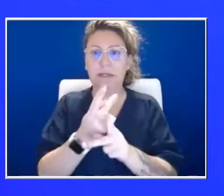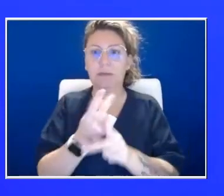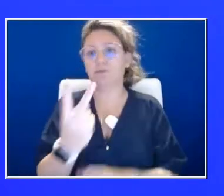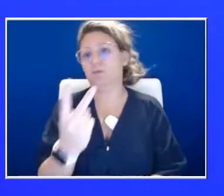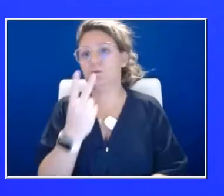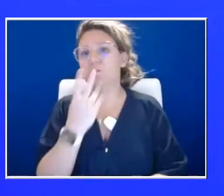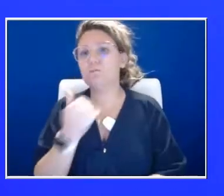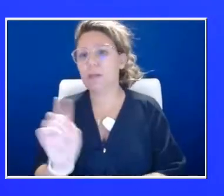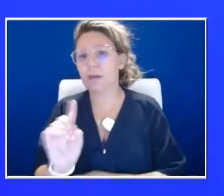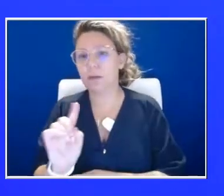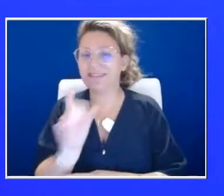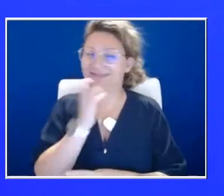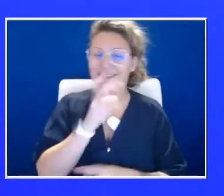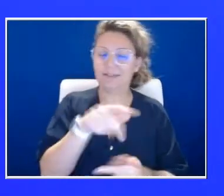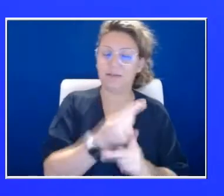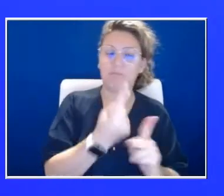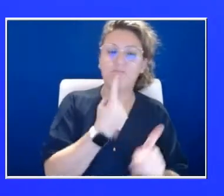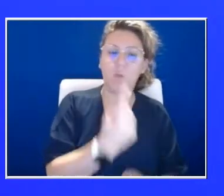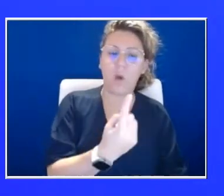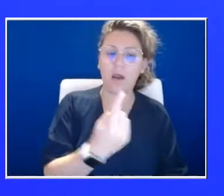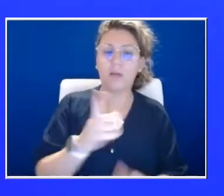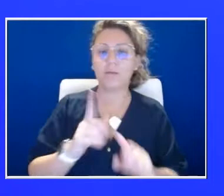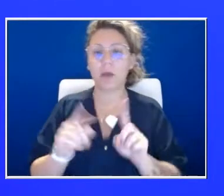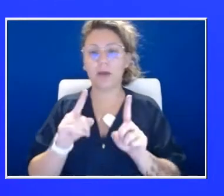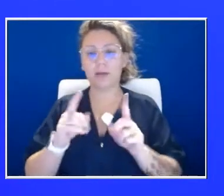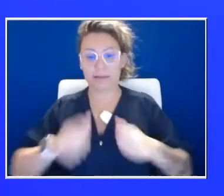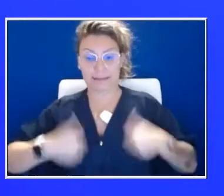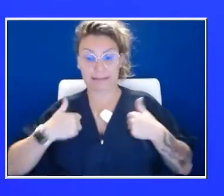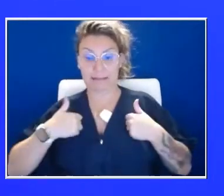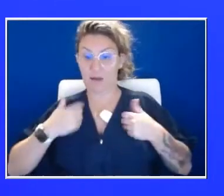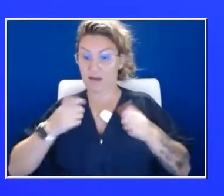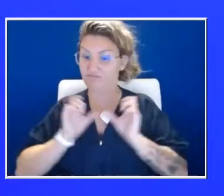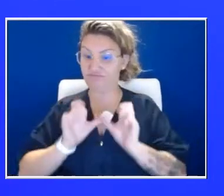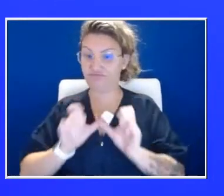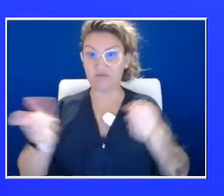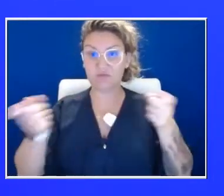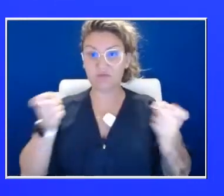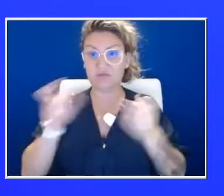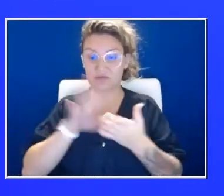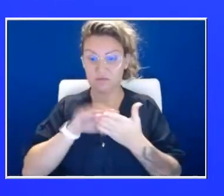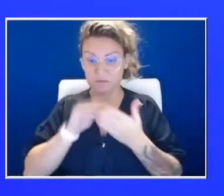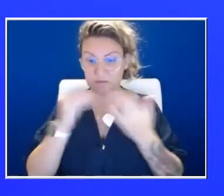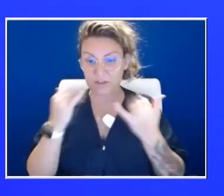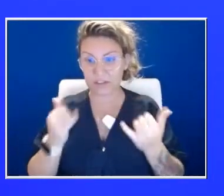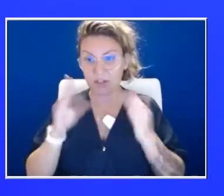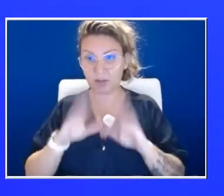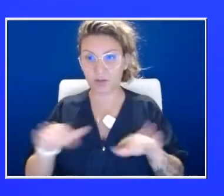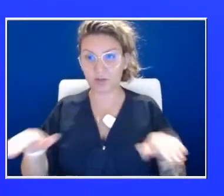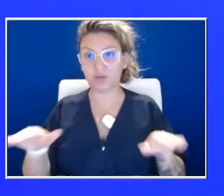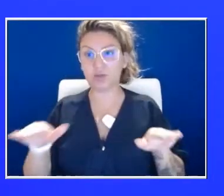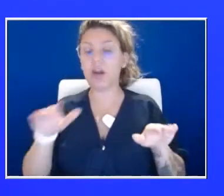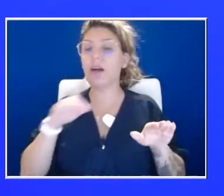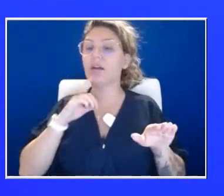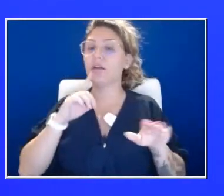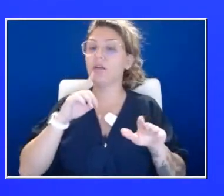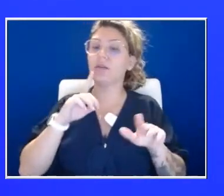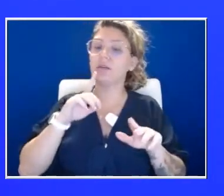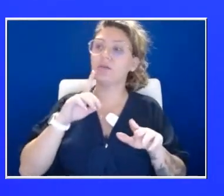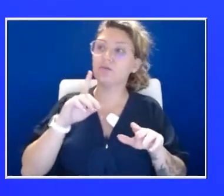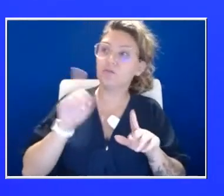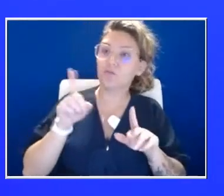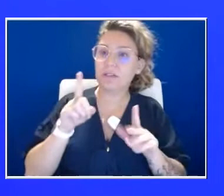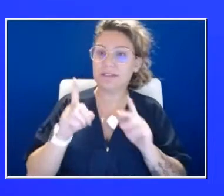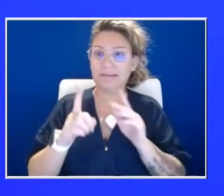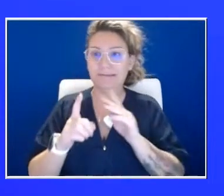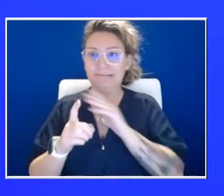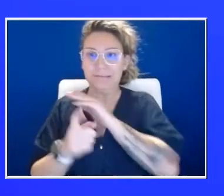1. So yeah, but that's a lifelong control. So just learning now as a child, when you go through these windows where the temptation's